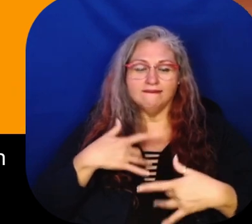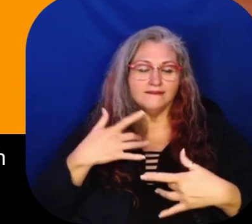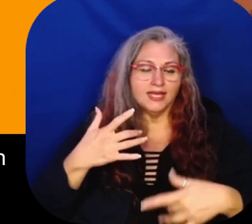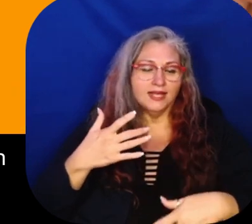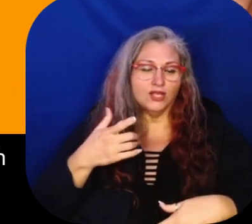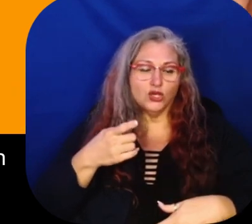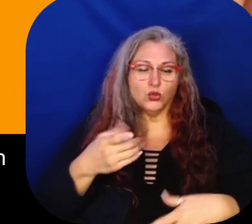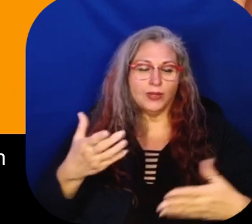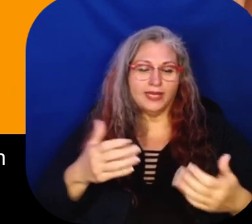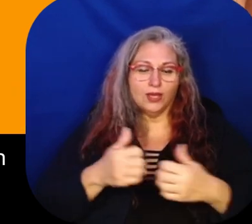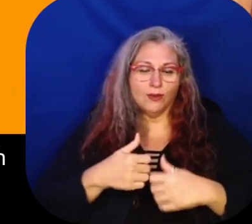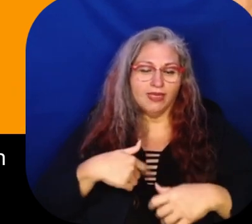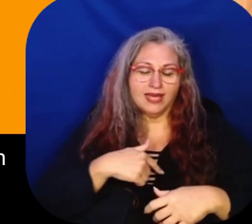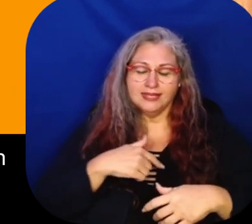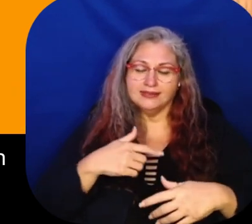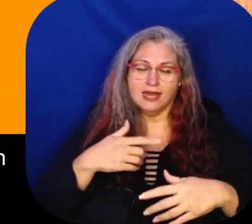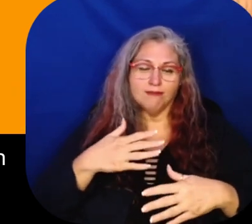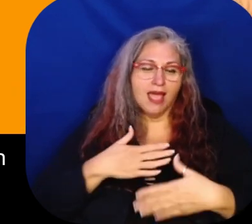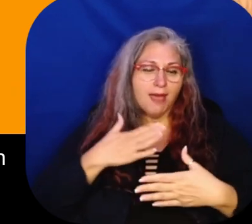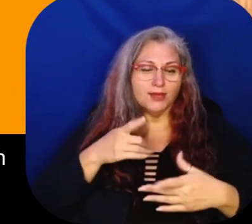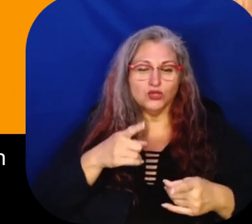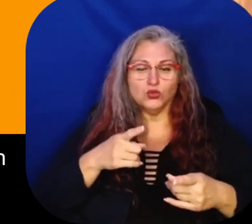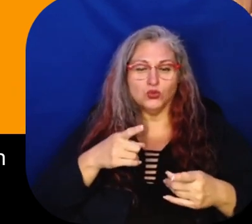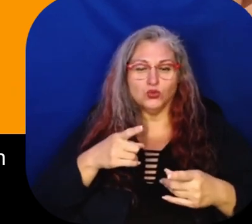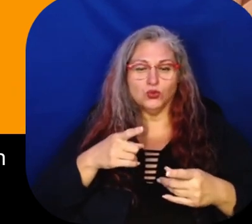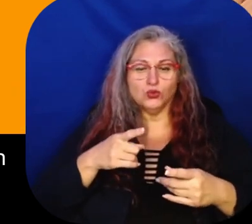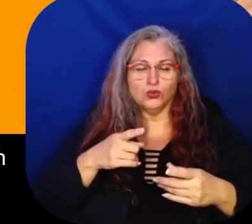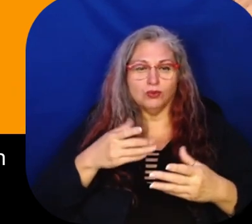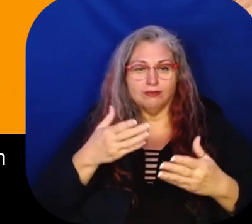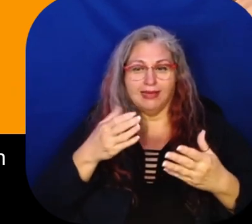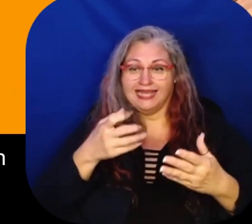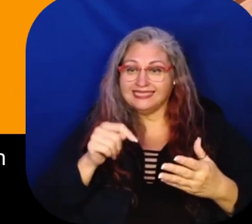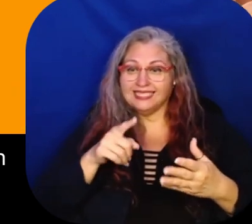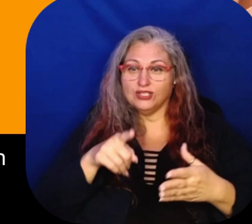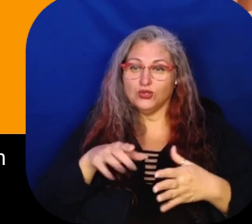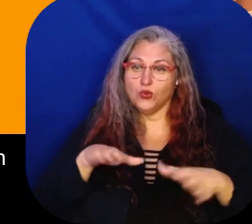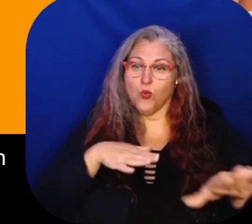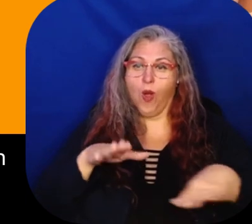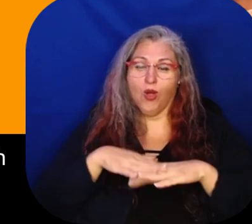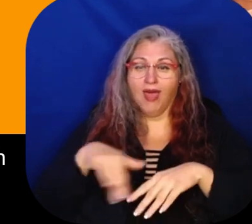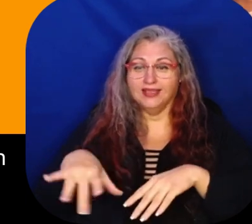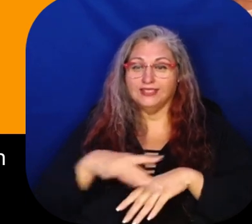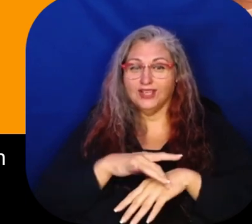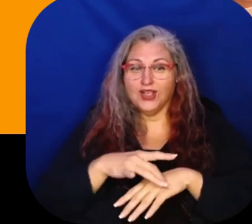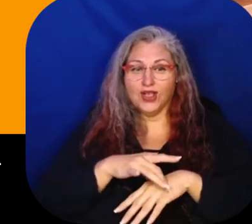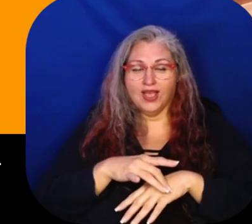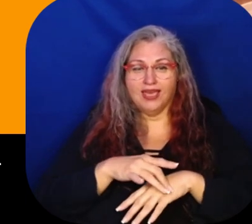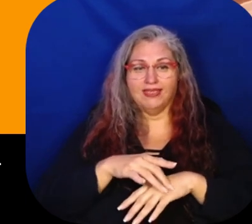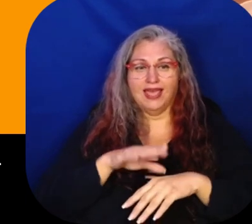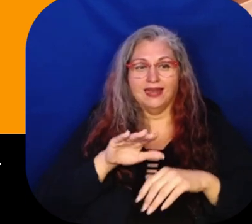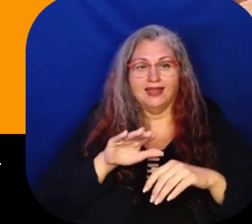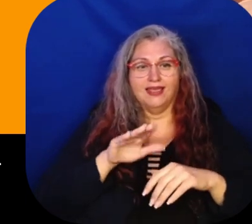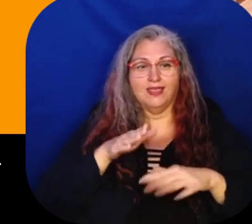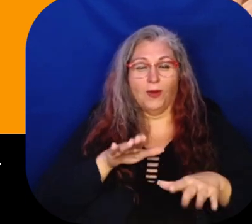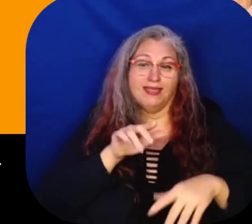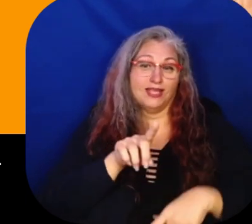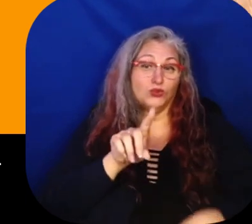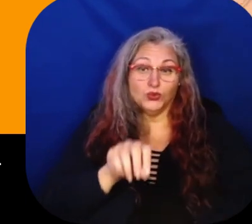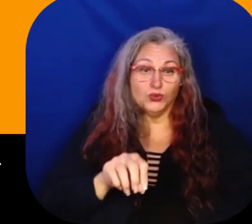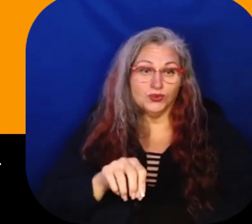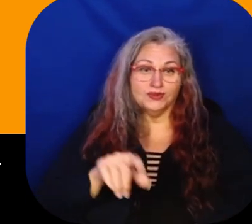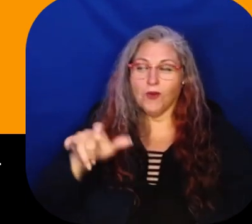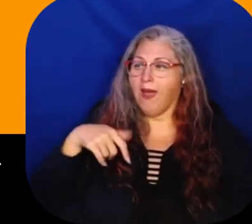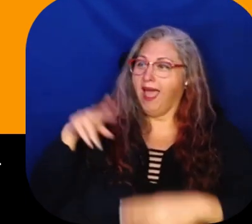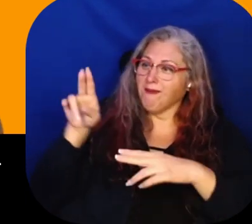and that you exist and walk this earth in the way that you do. So I'm honored too. Thank you.